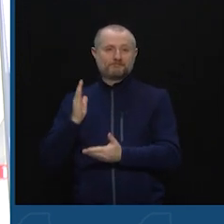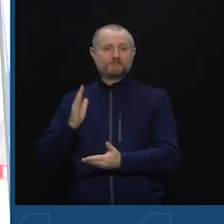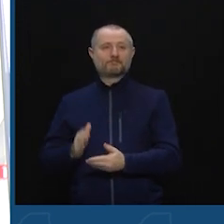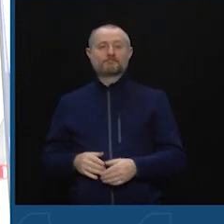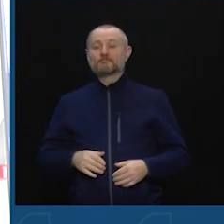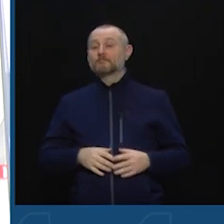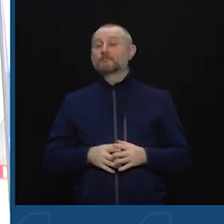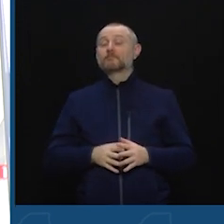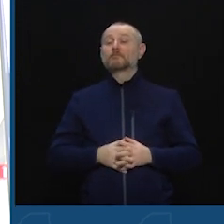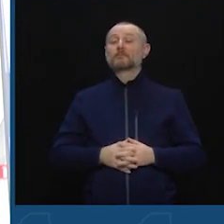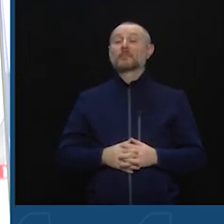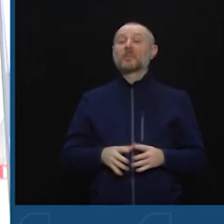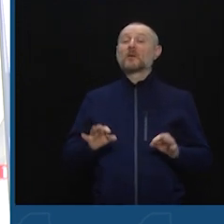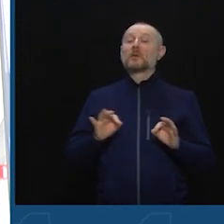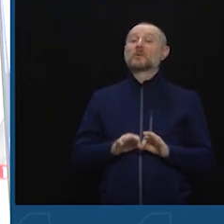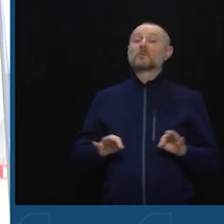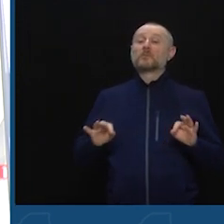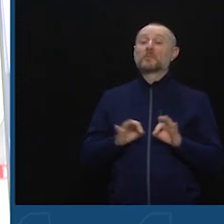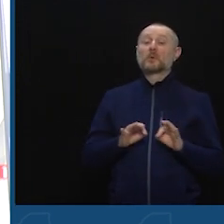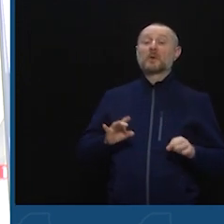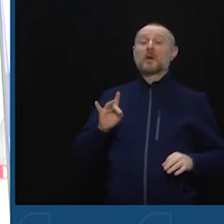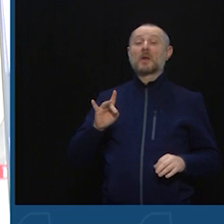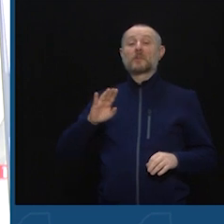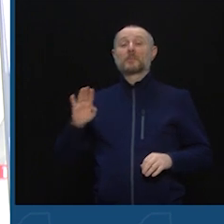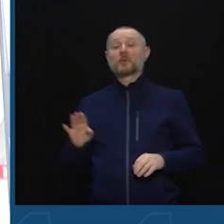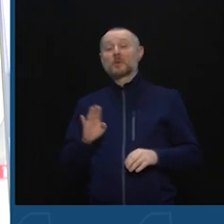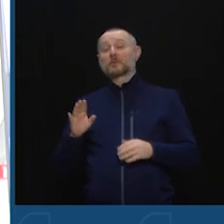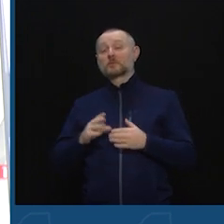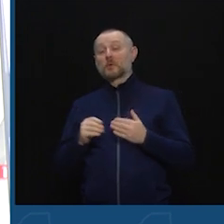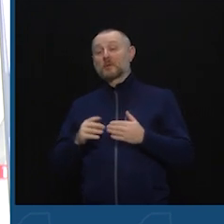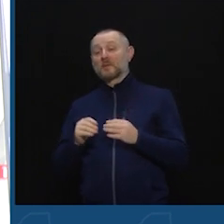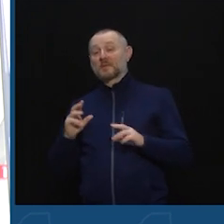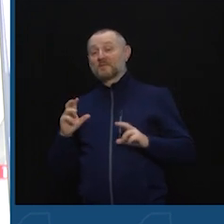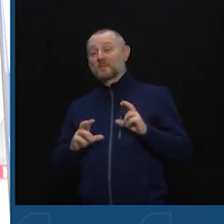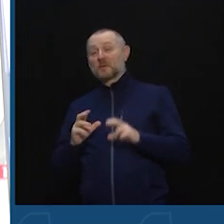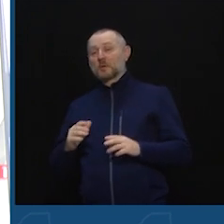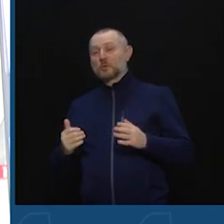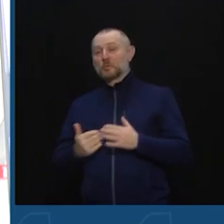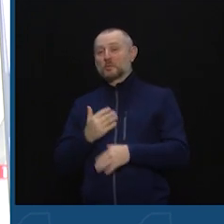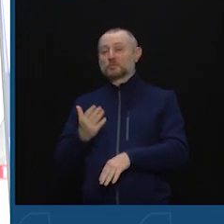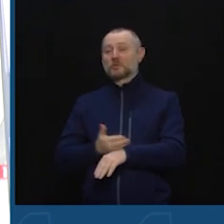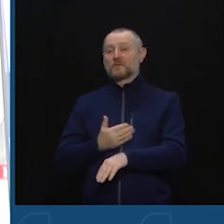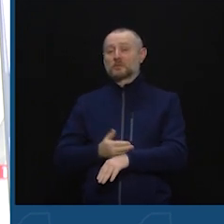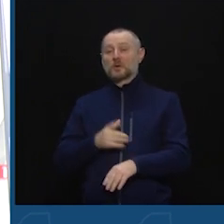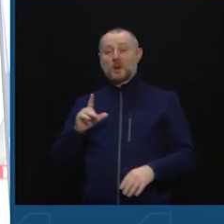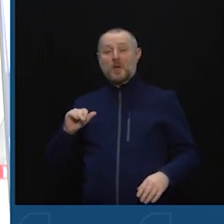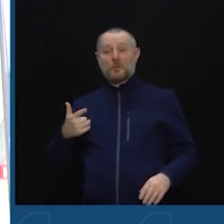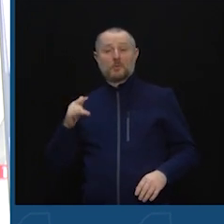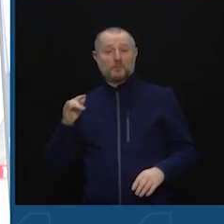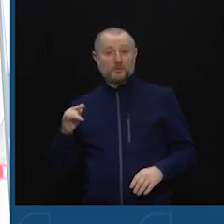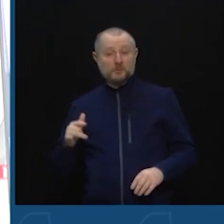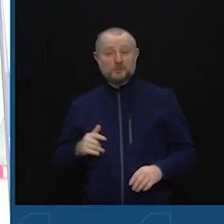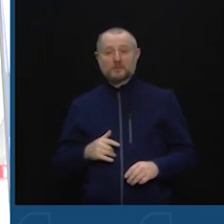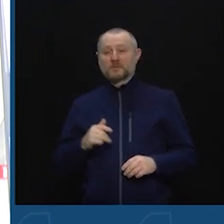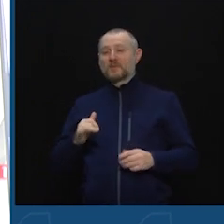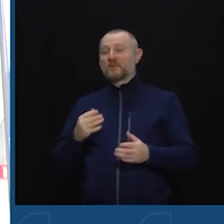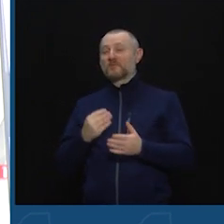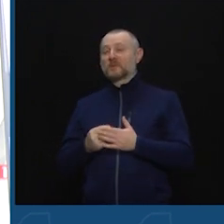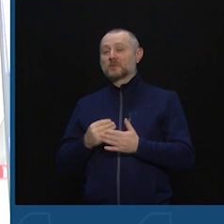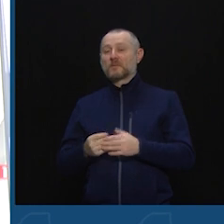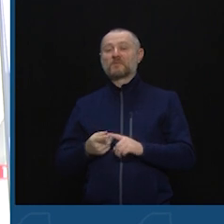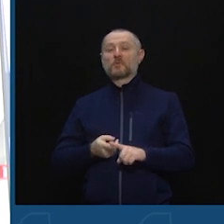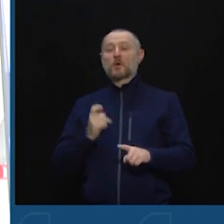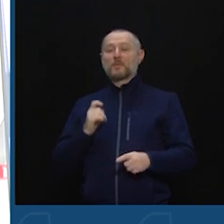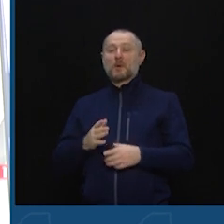It's important to note that this $8 billion investment in the whole new LaGuardia is 2/3 financed by our private